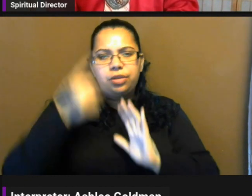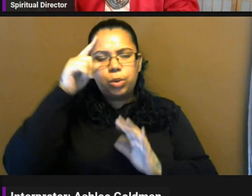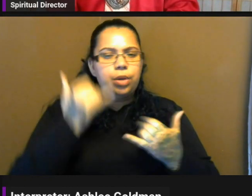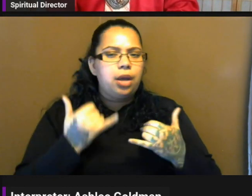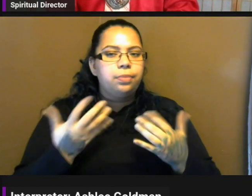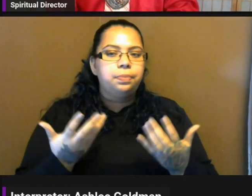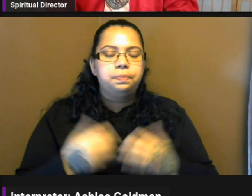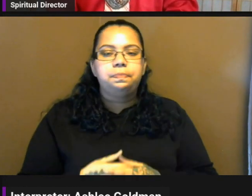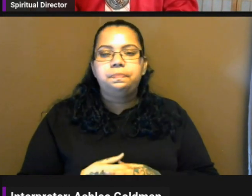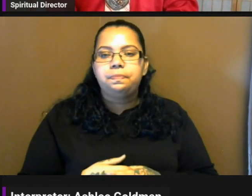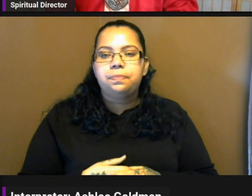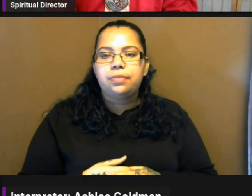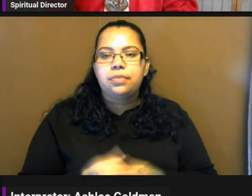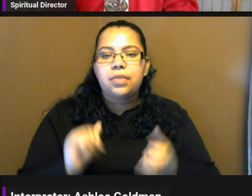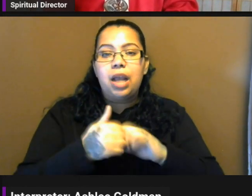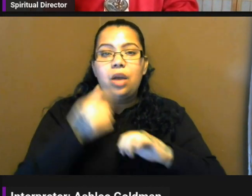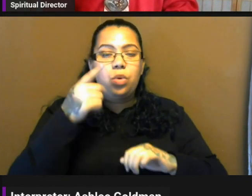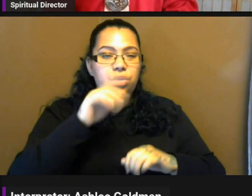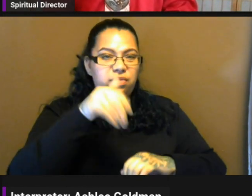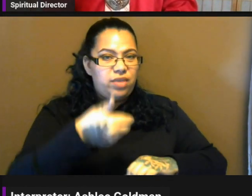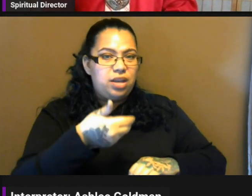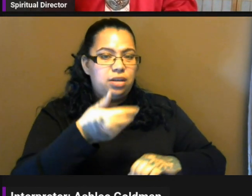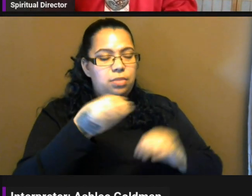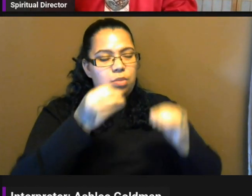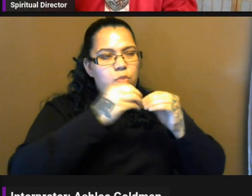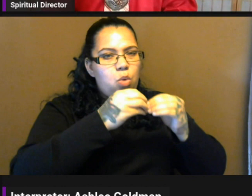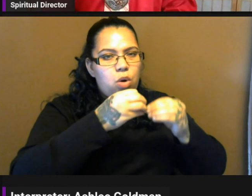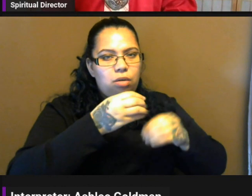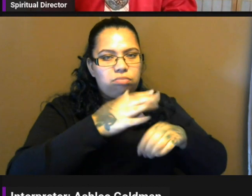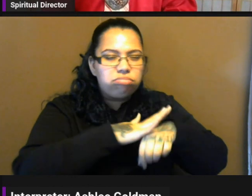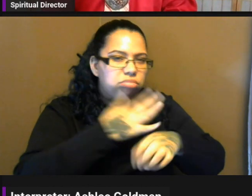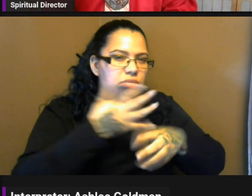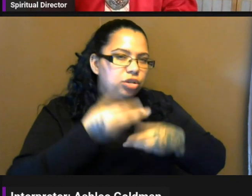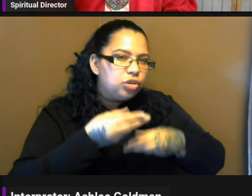In what ways are you invited to be more gentle in your life?